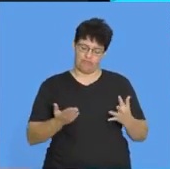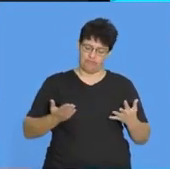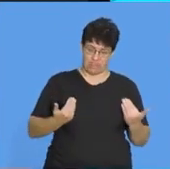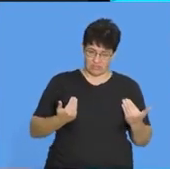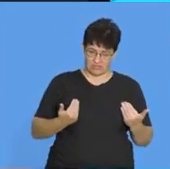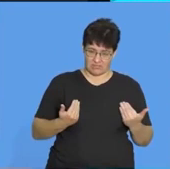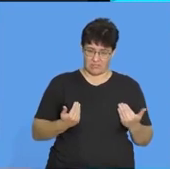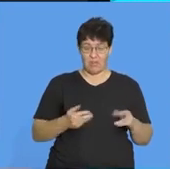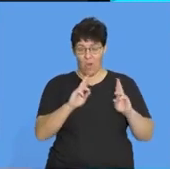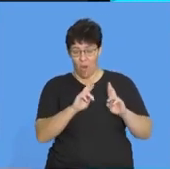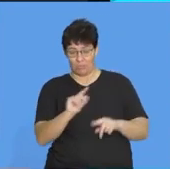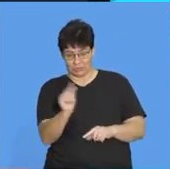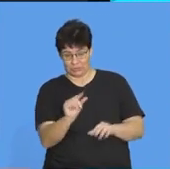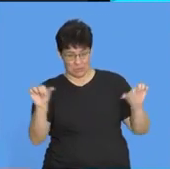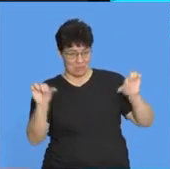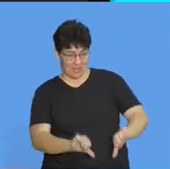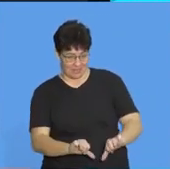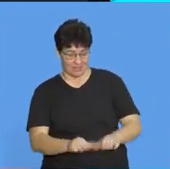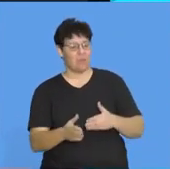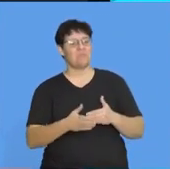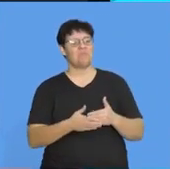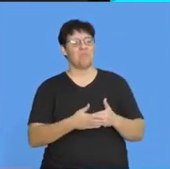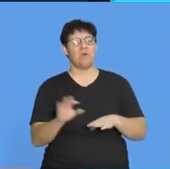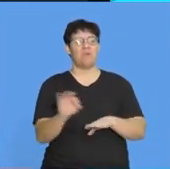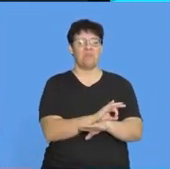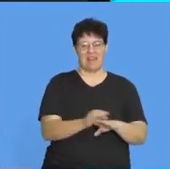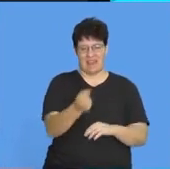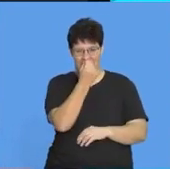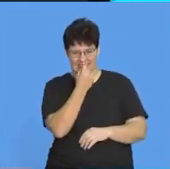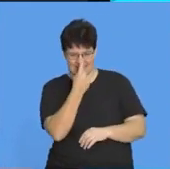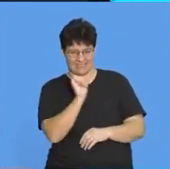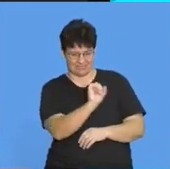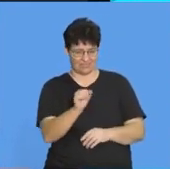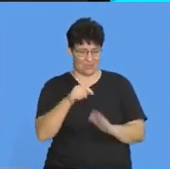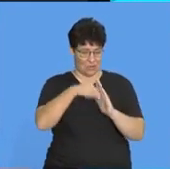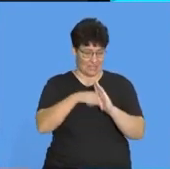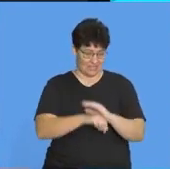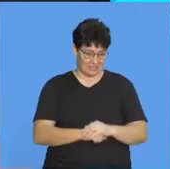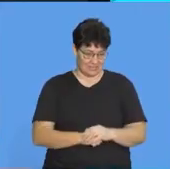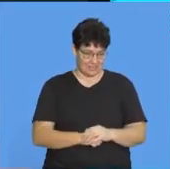and we hope to see you back so that we can do a bit more planning and understanding around these content.